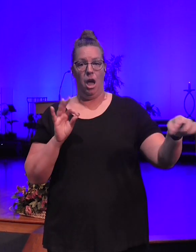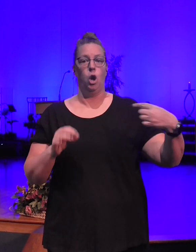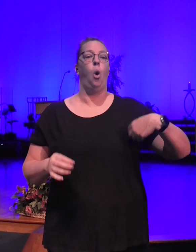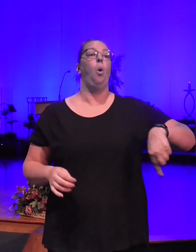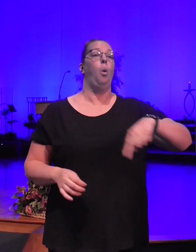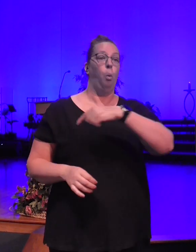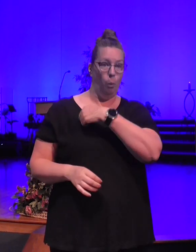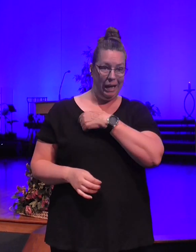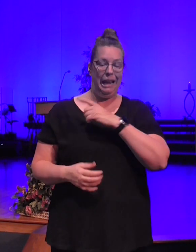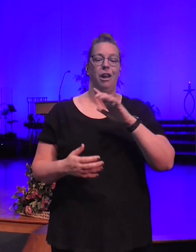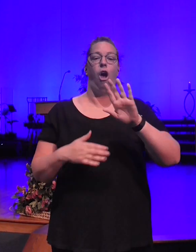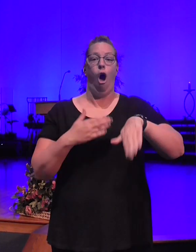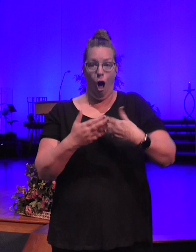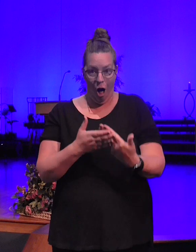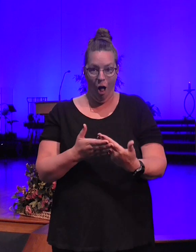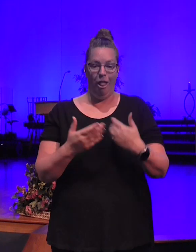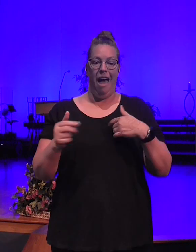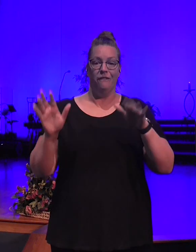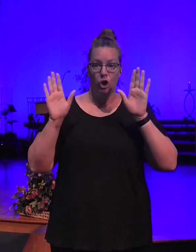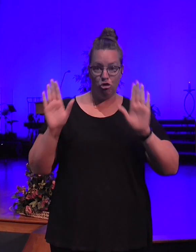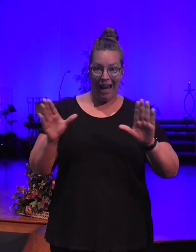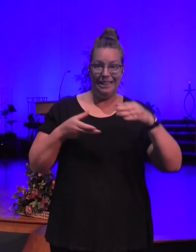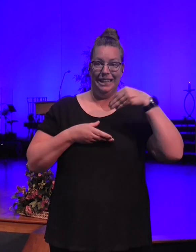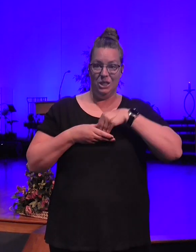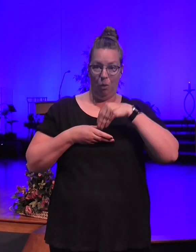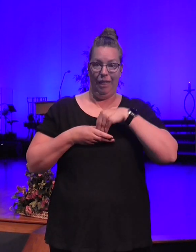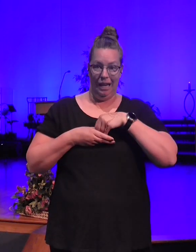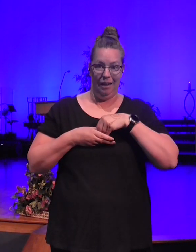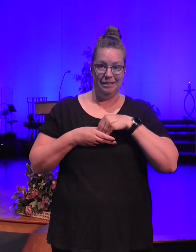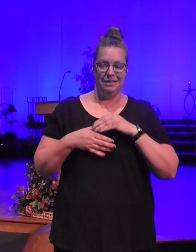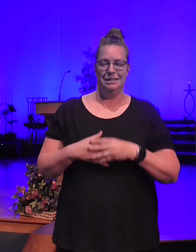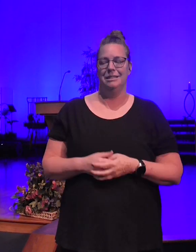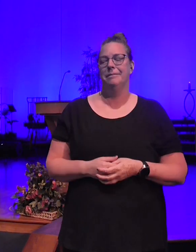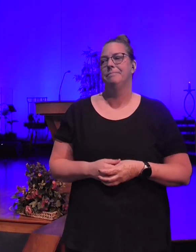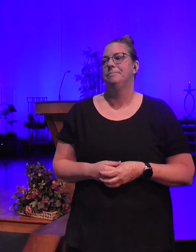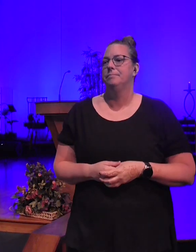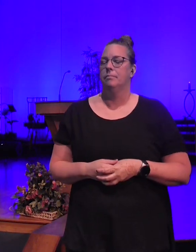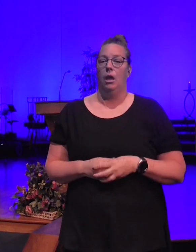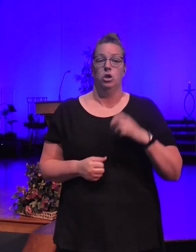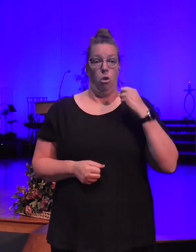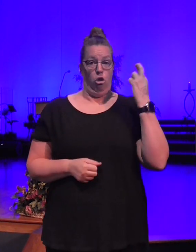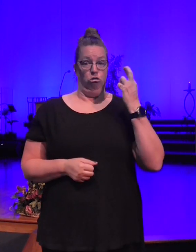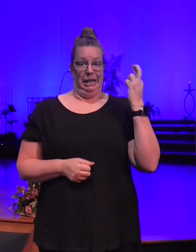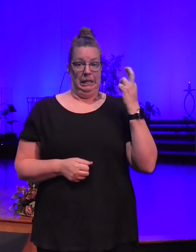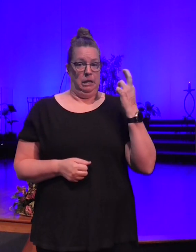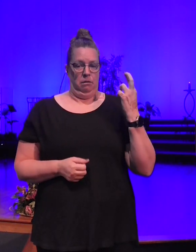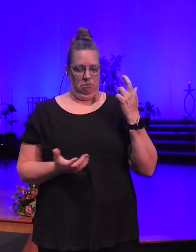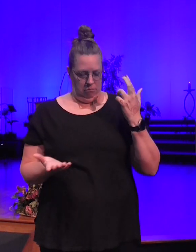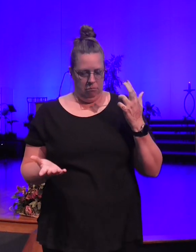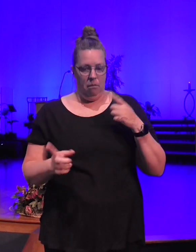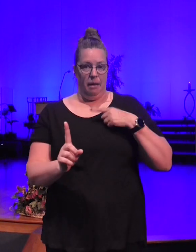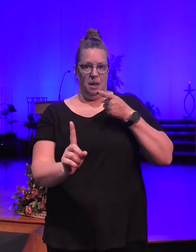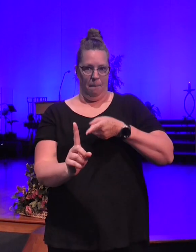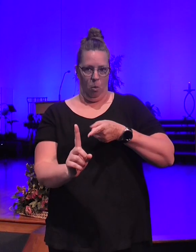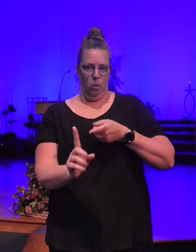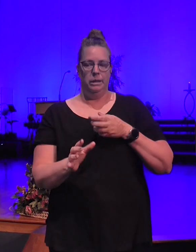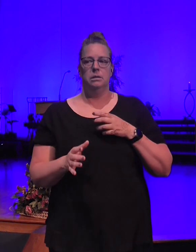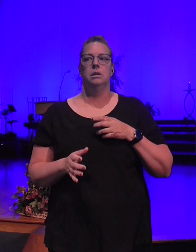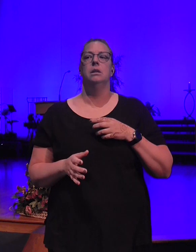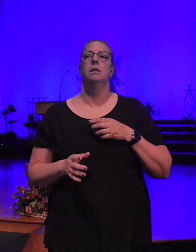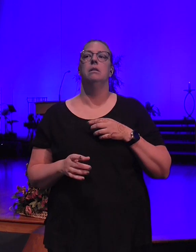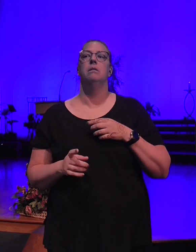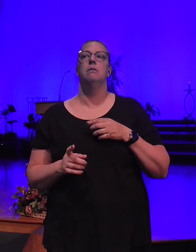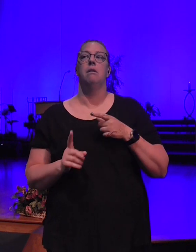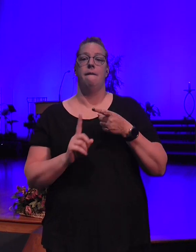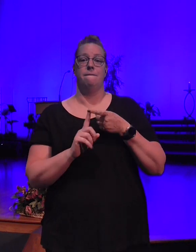We all have greatness within us. And the reason I say that to you is from the